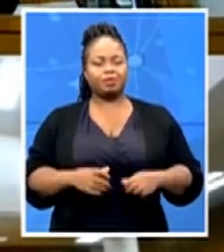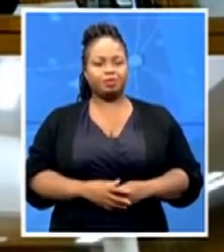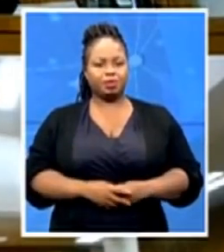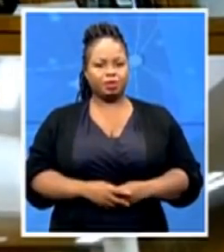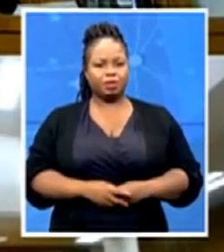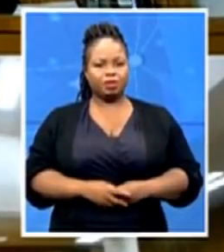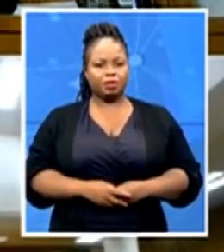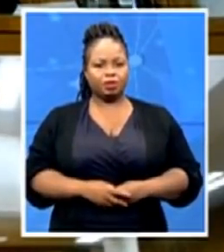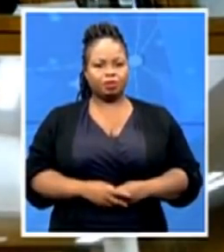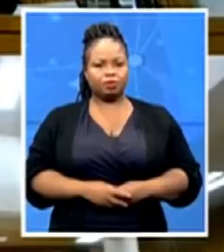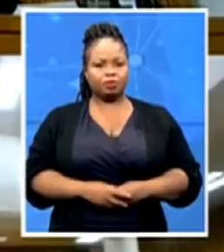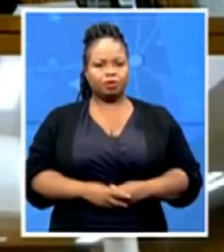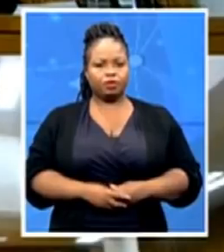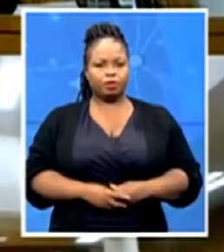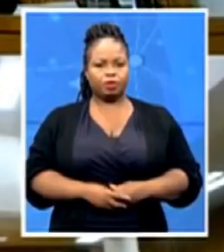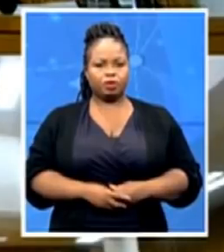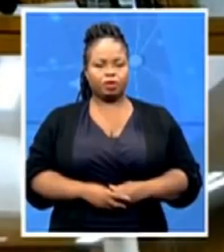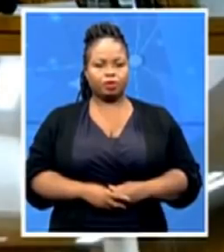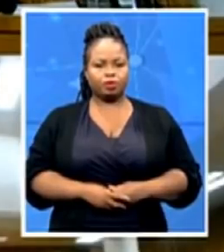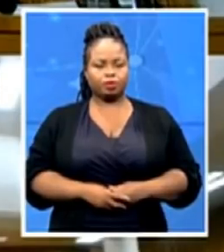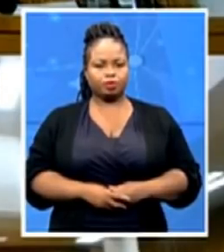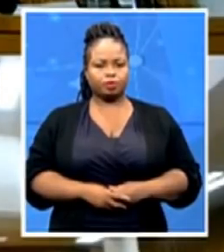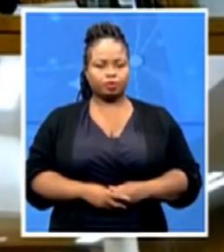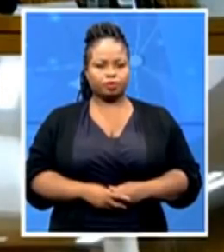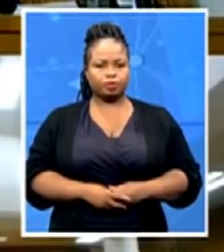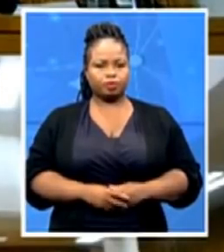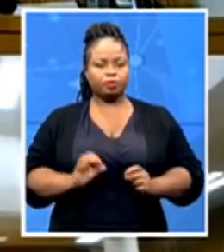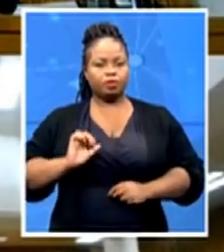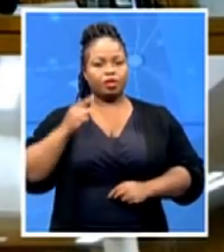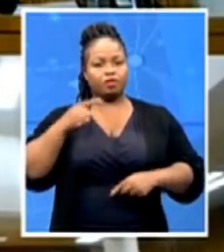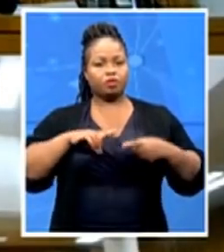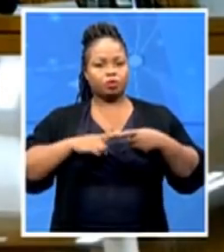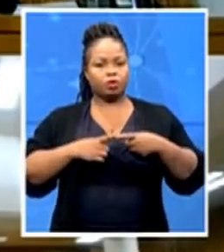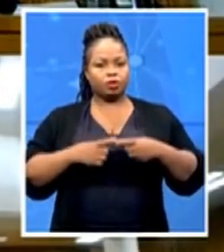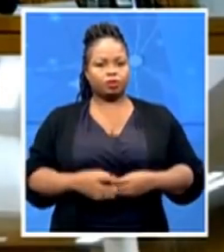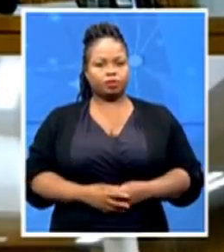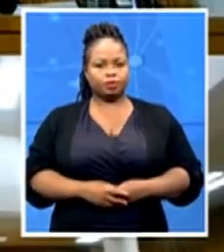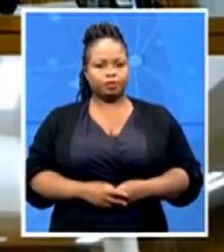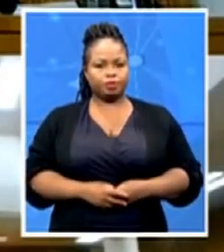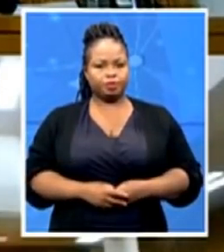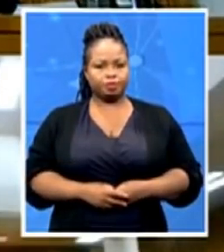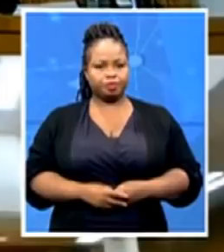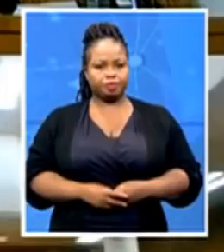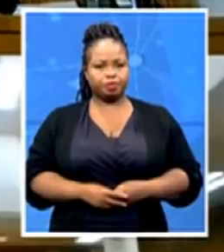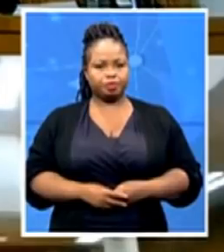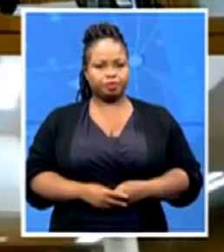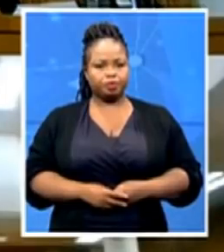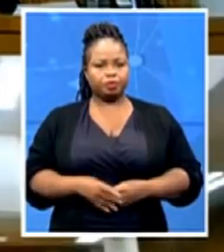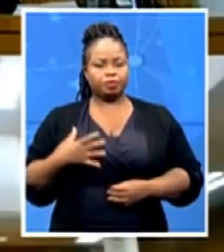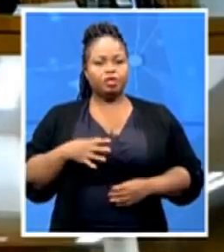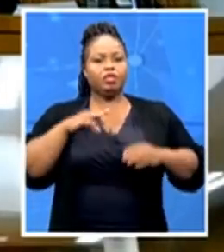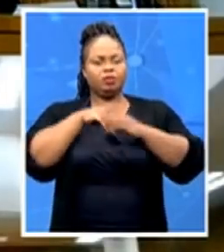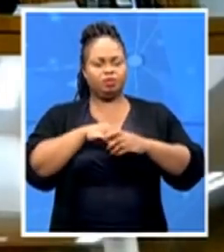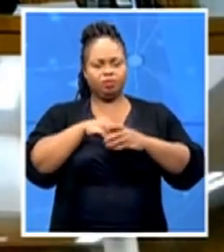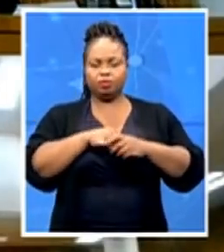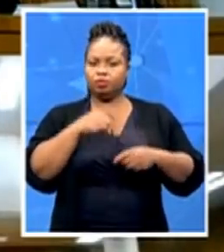The first point is the contention that it was incumbent on the Assembly to consult the Chapter 9